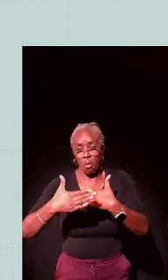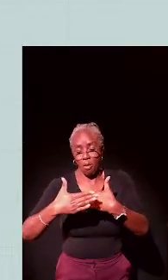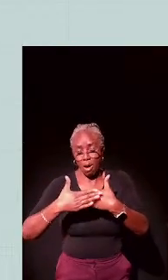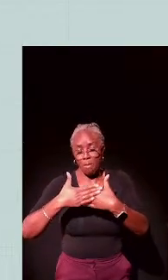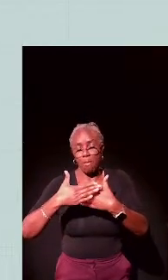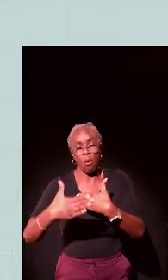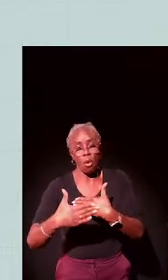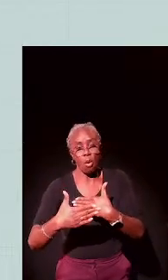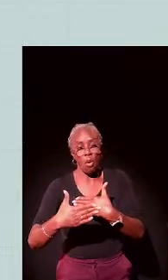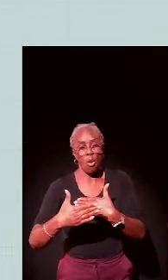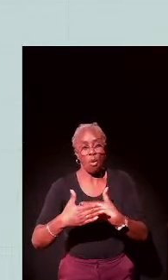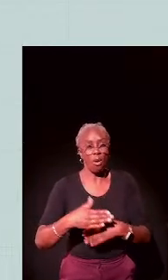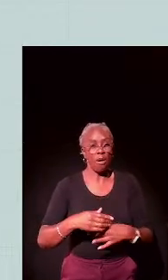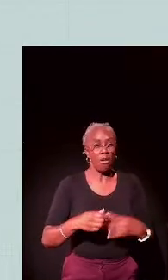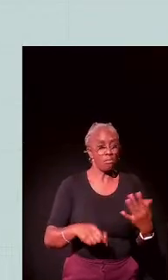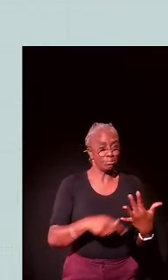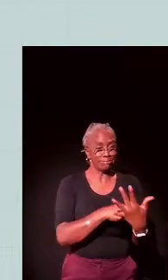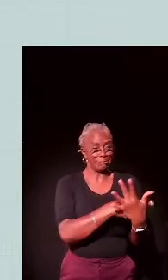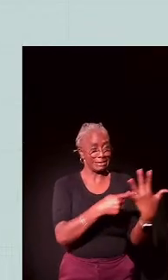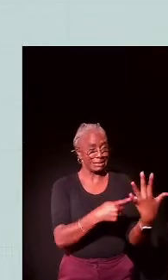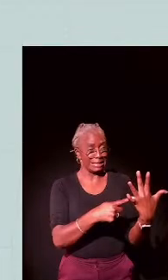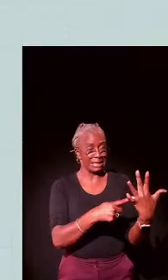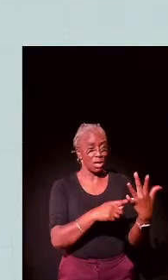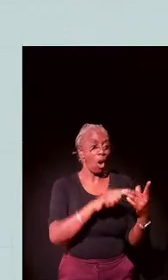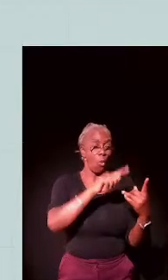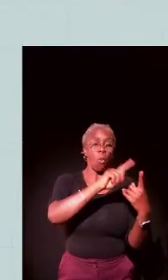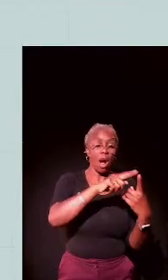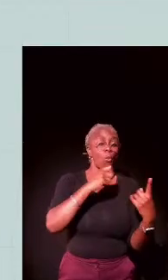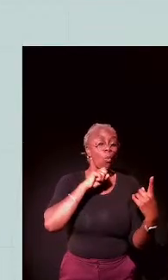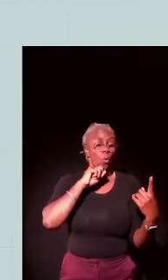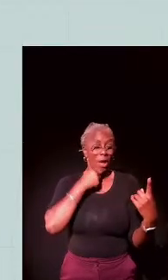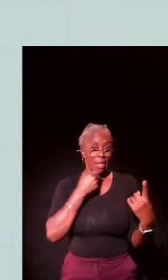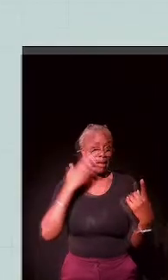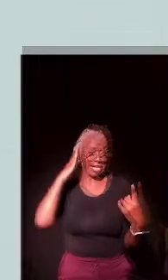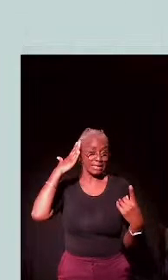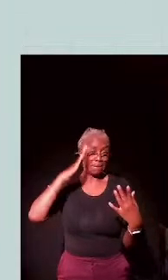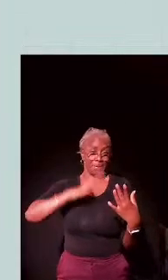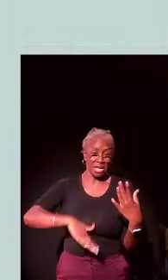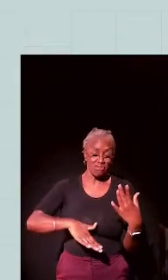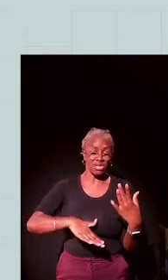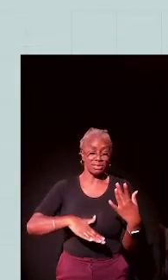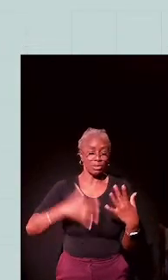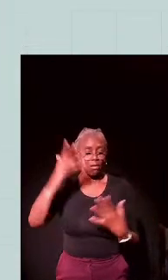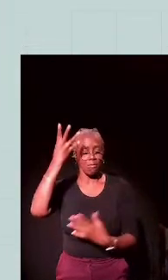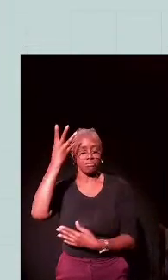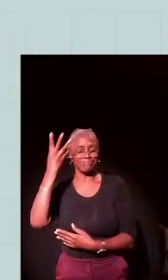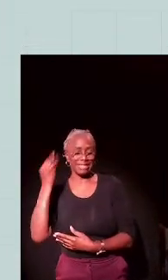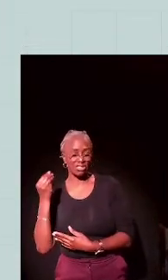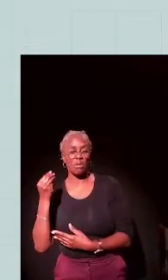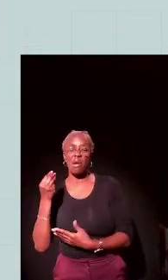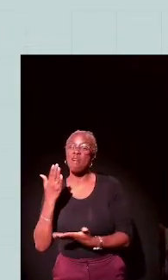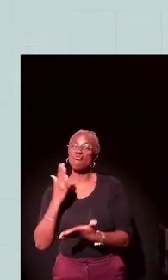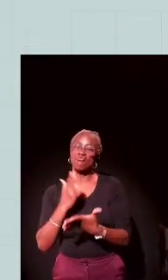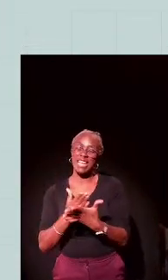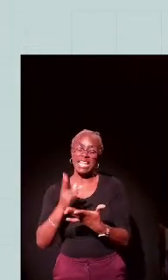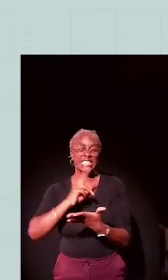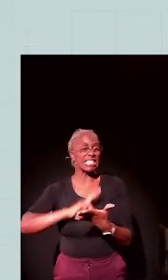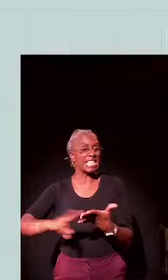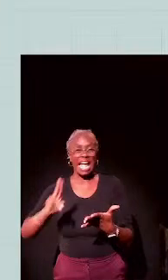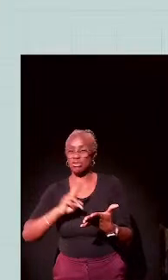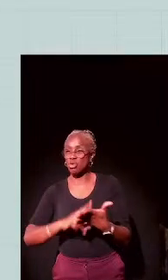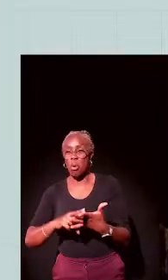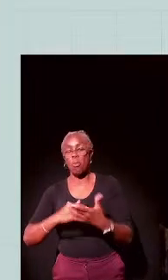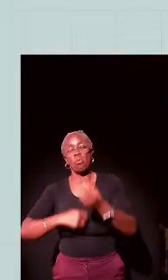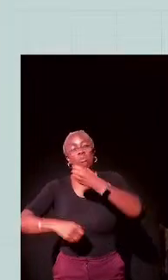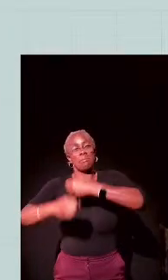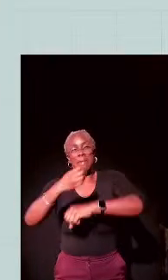about 1 in 6 people above the age of 80 experience dementia as a condition, which isn't a natural part of aging and